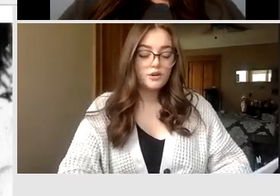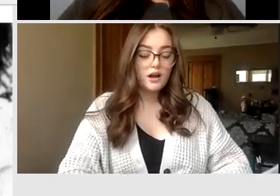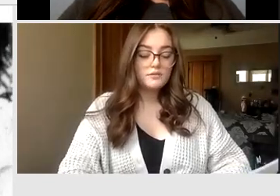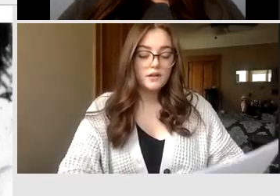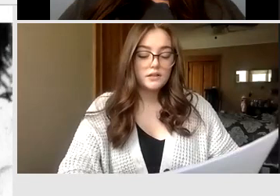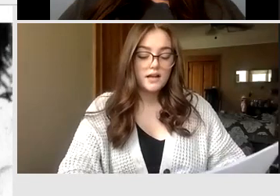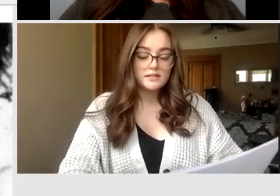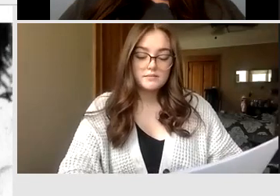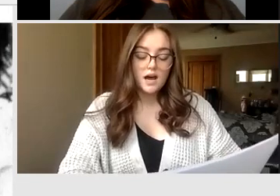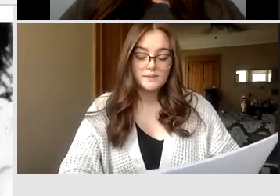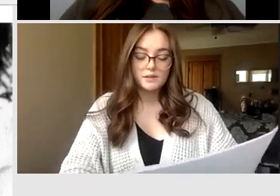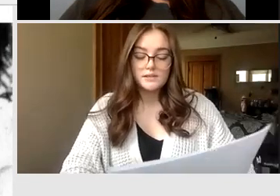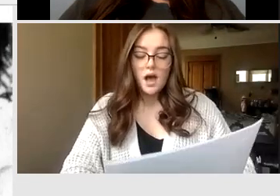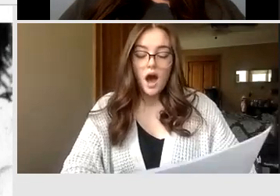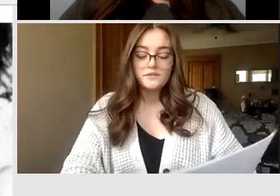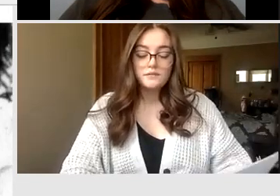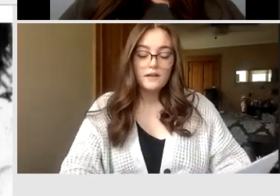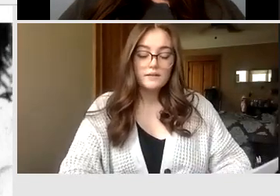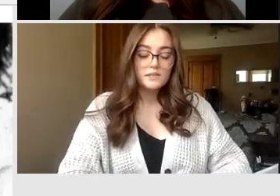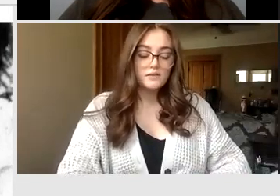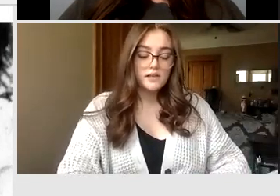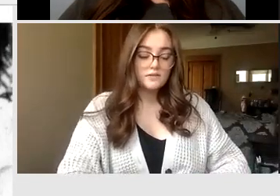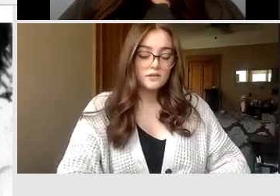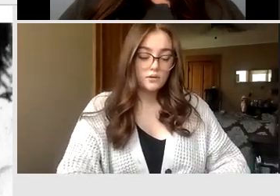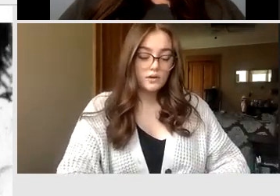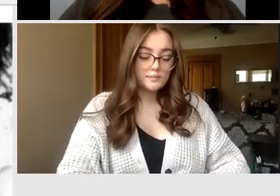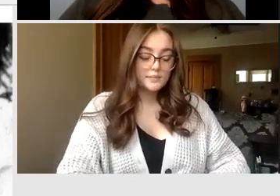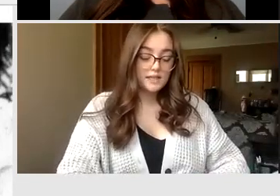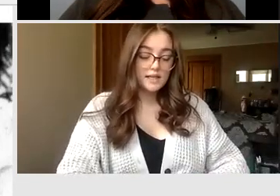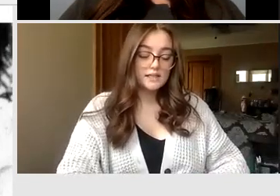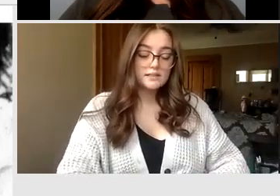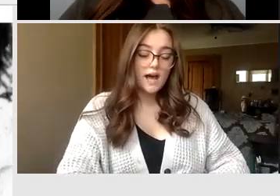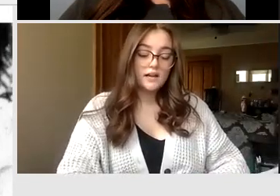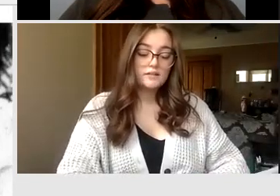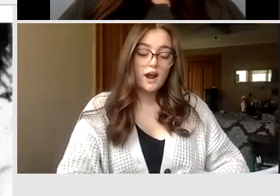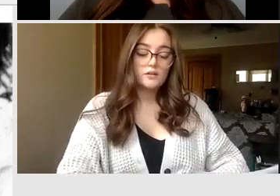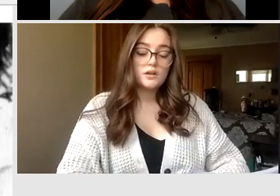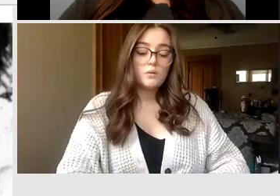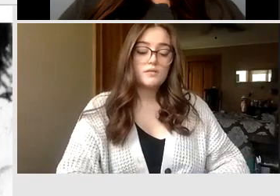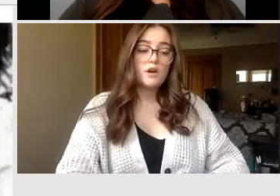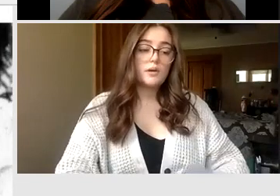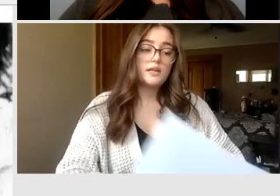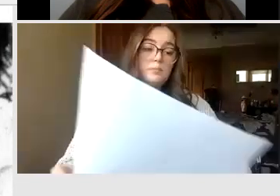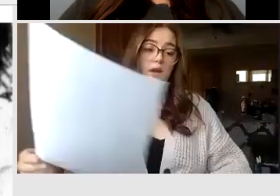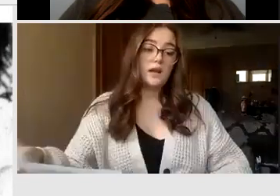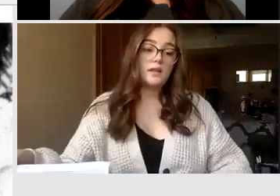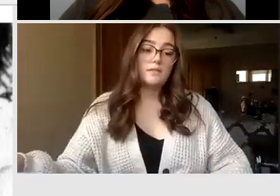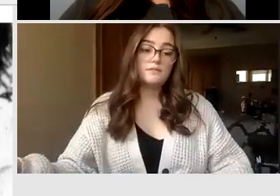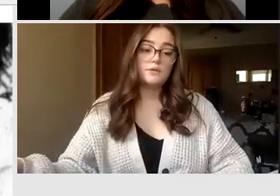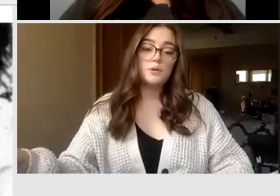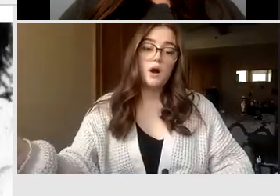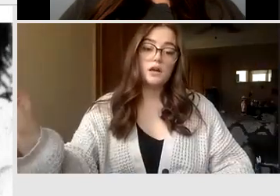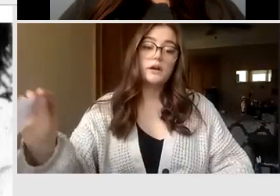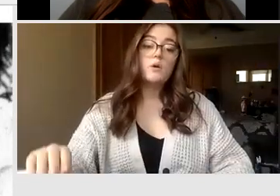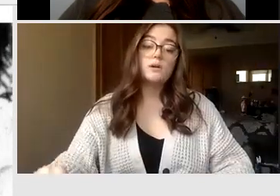in overcrowded field hospitals often found themselves left alone, bleeding, lying on the ground, with nobody to bring them